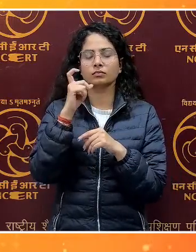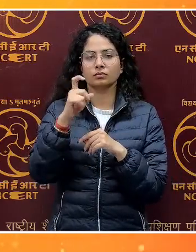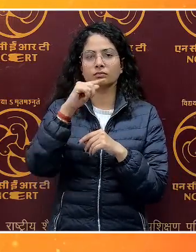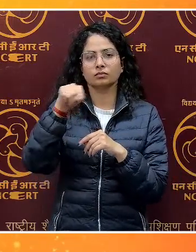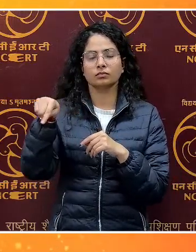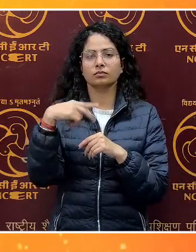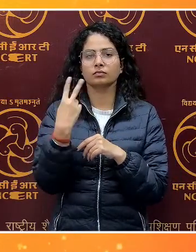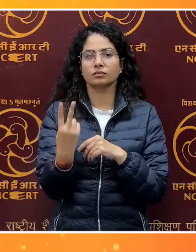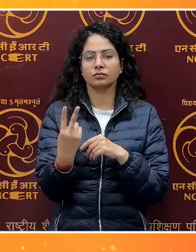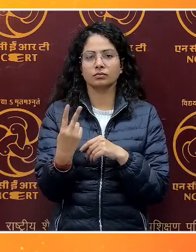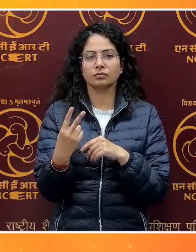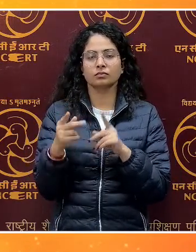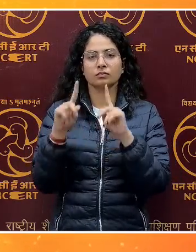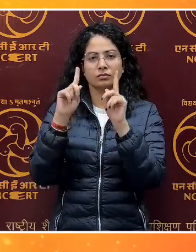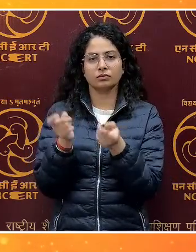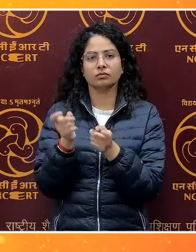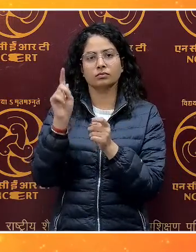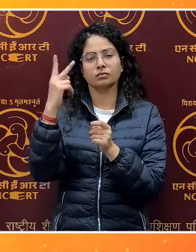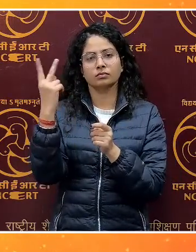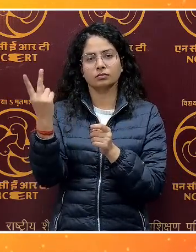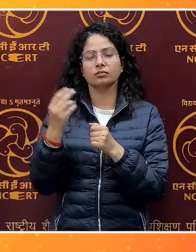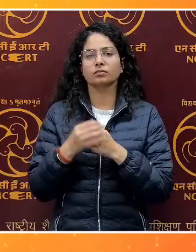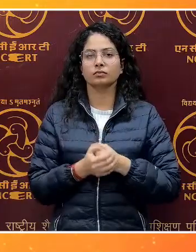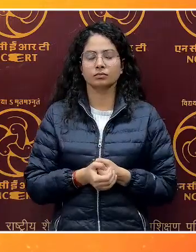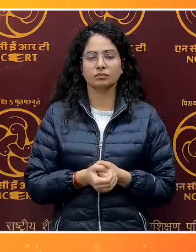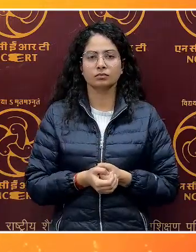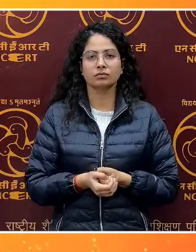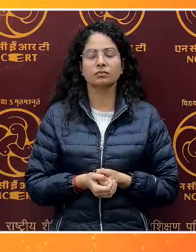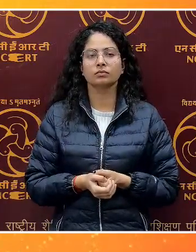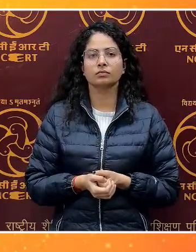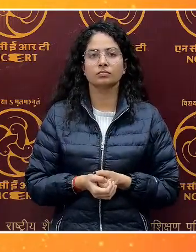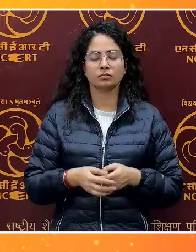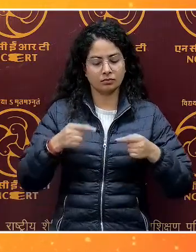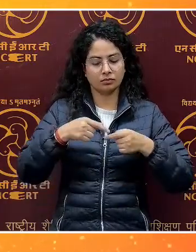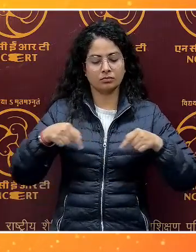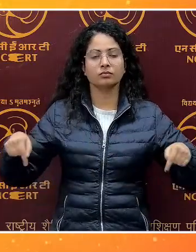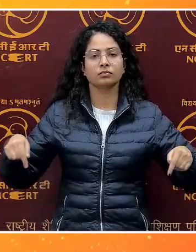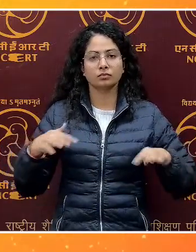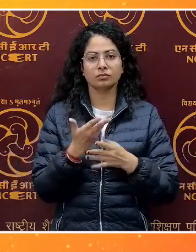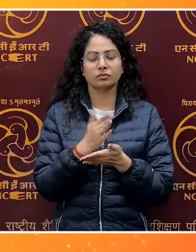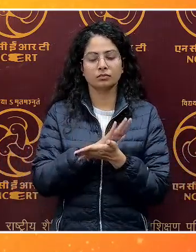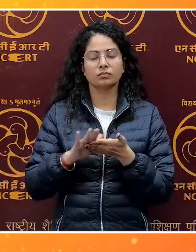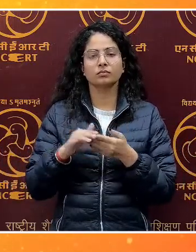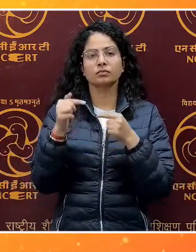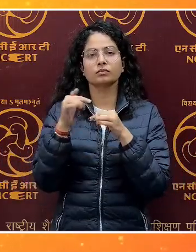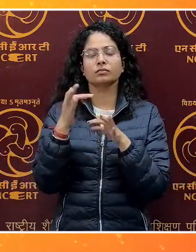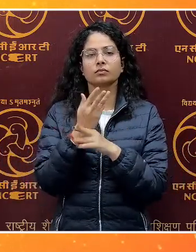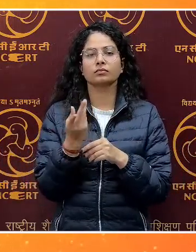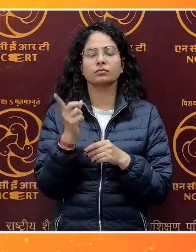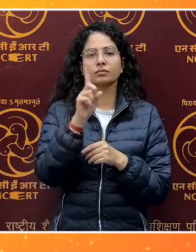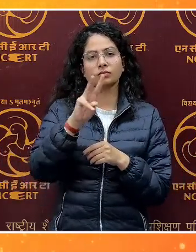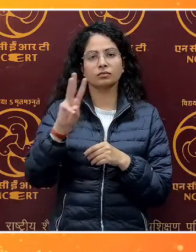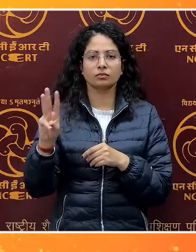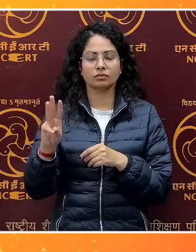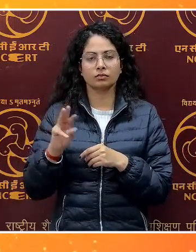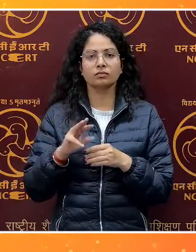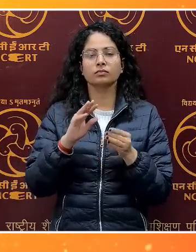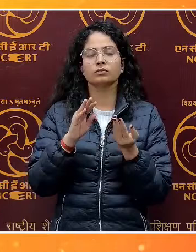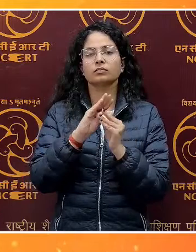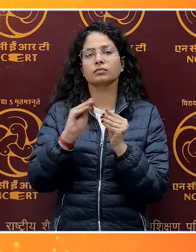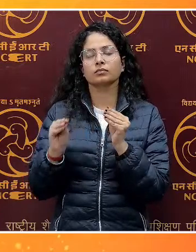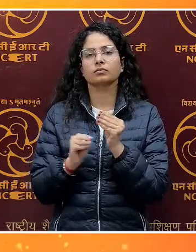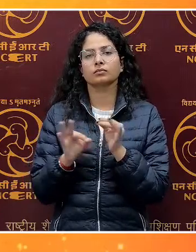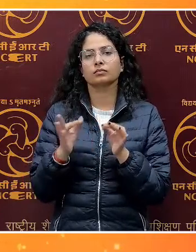upon 2 whole square. And what is the height here? Height of cylinder is 13